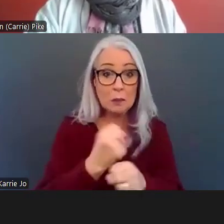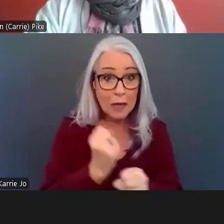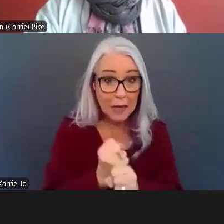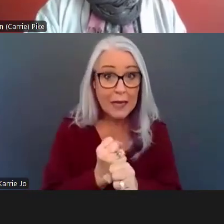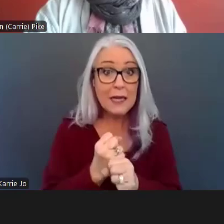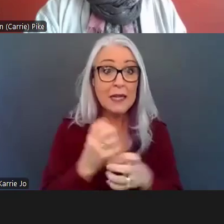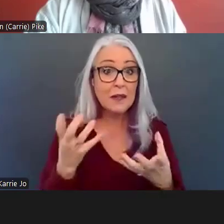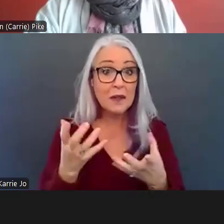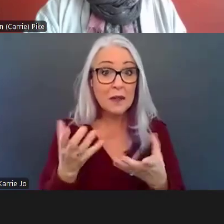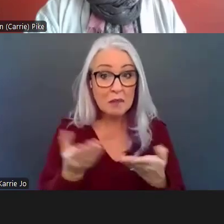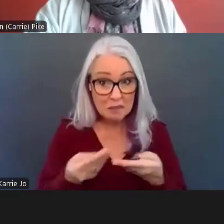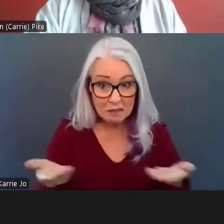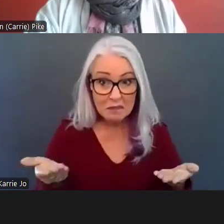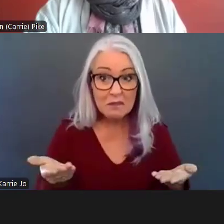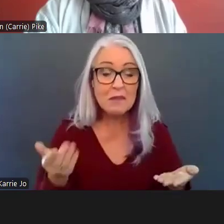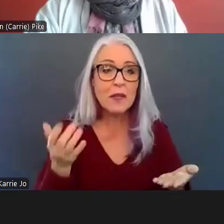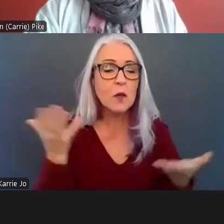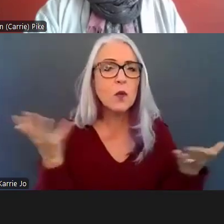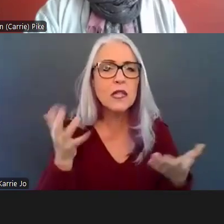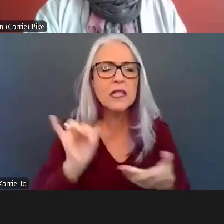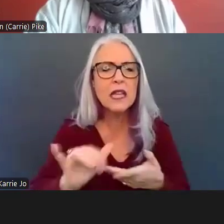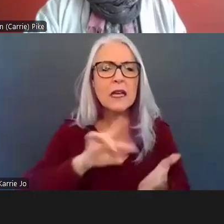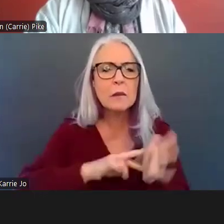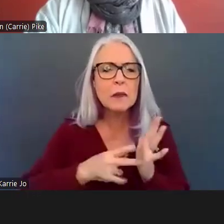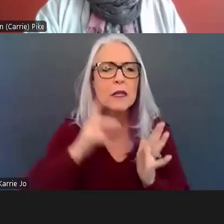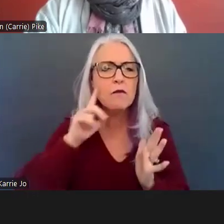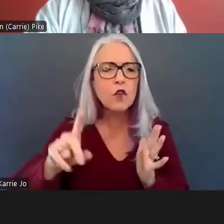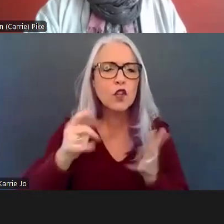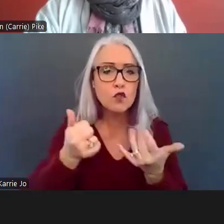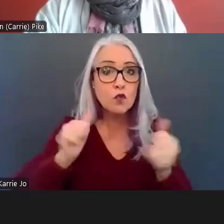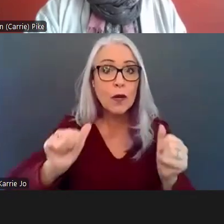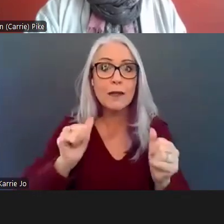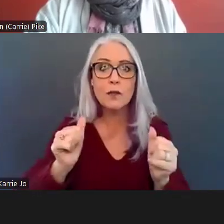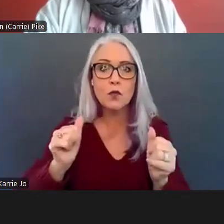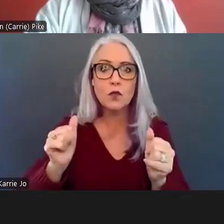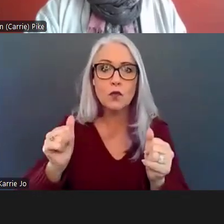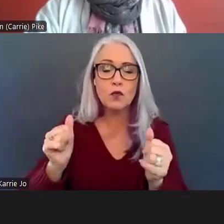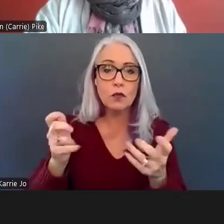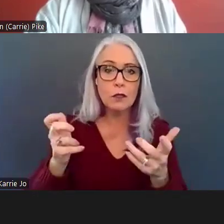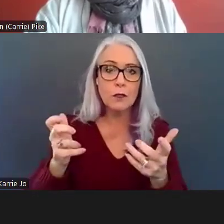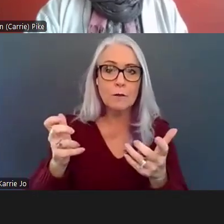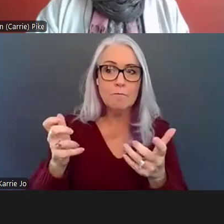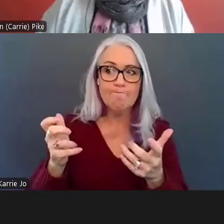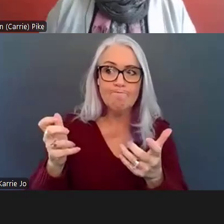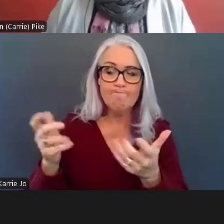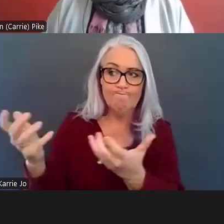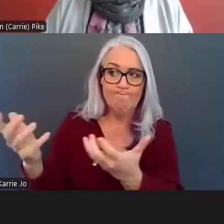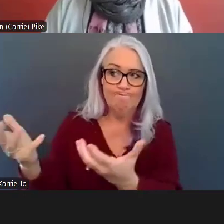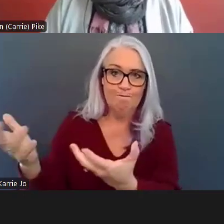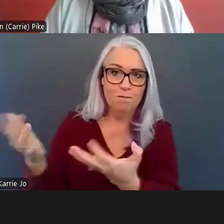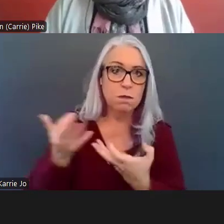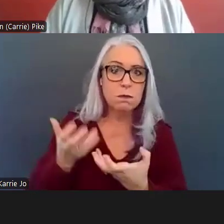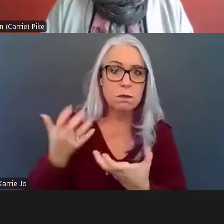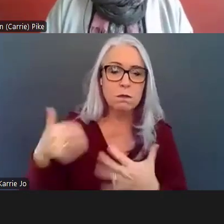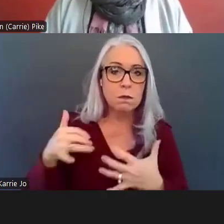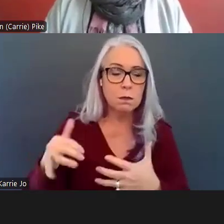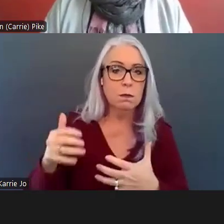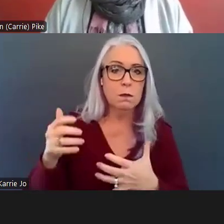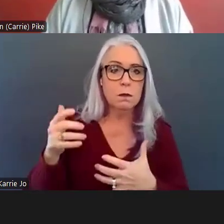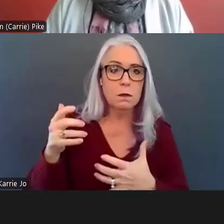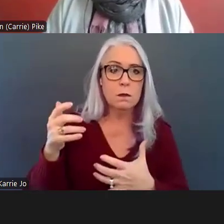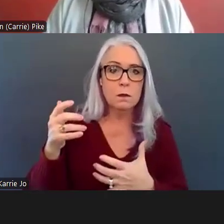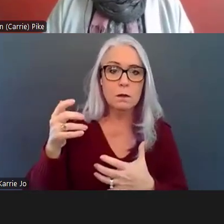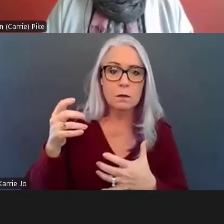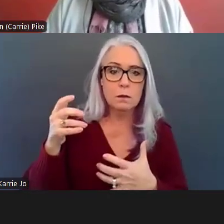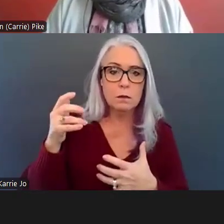does that mean for trying to bring back an iconic species that we talk a lot about oaks